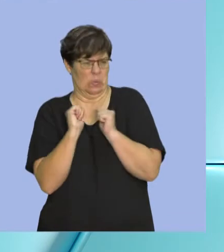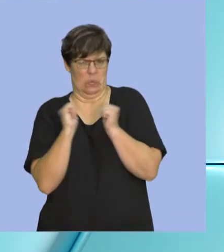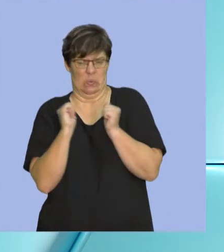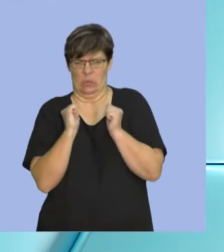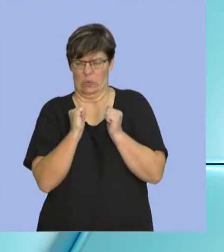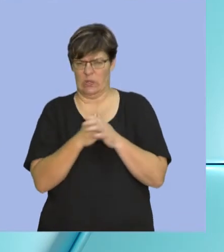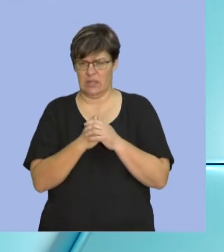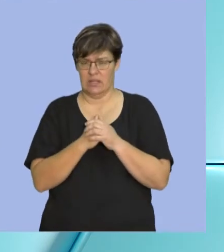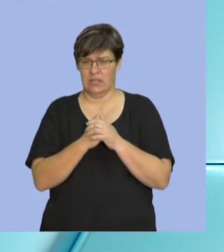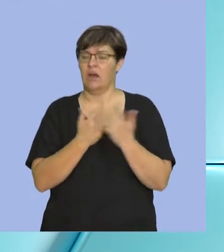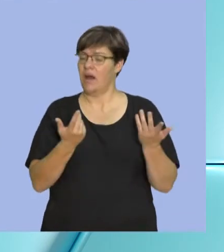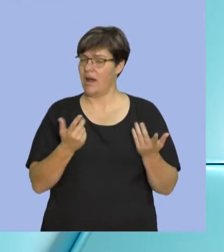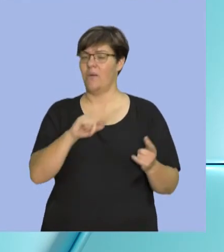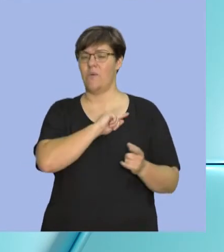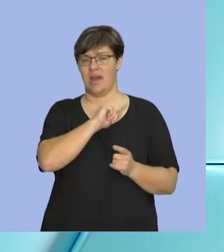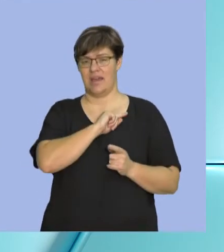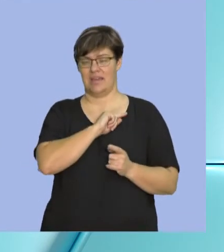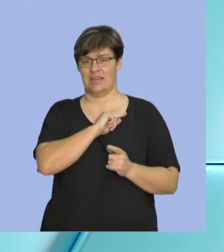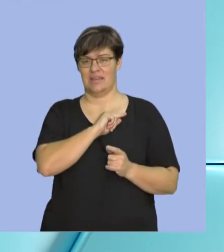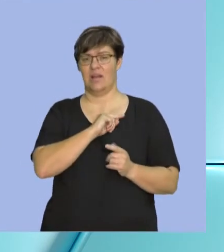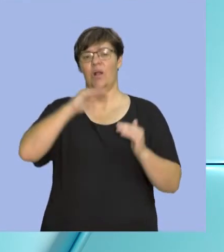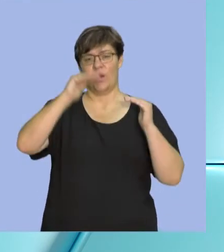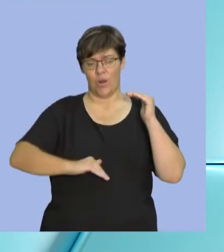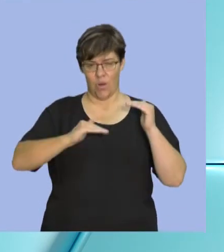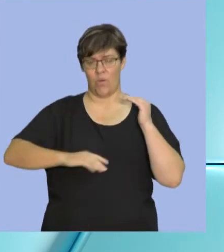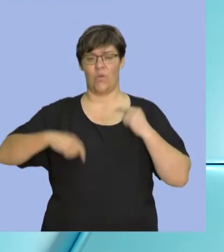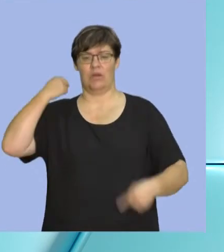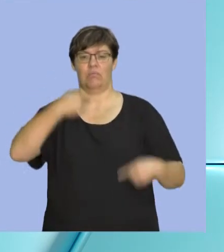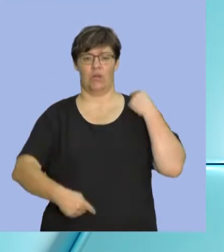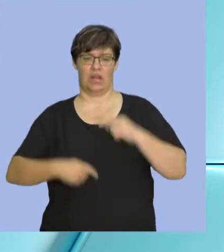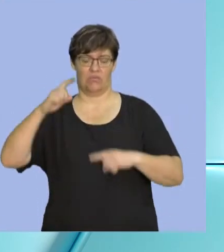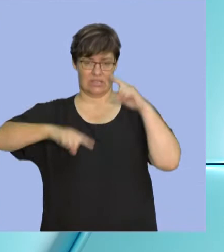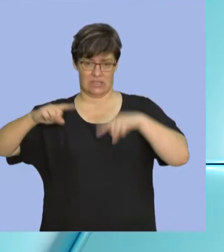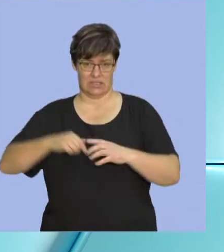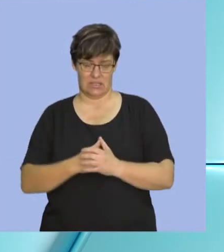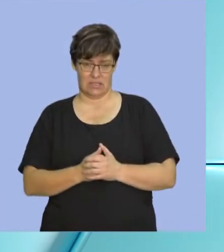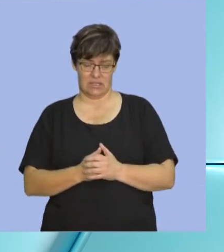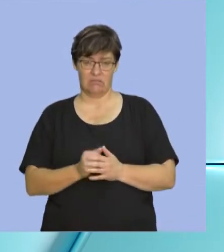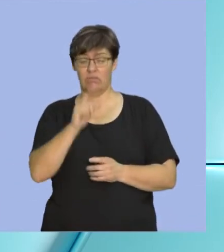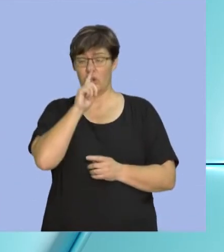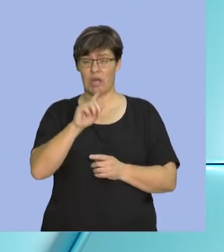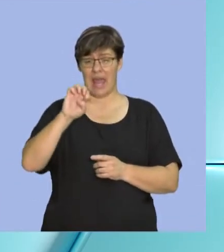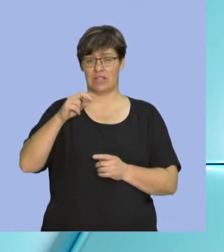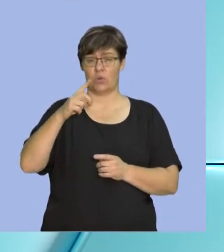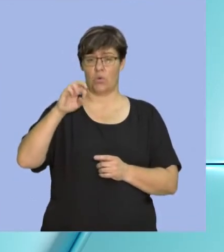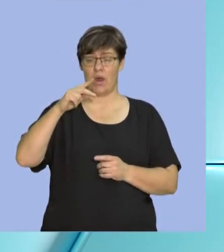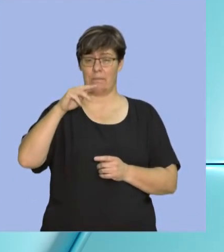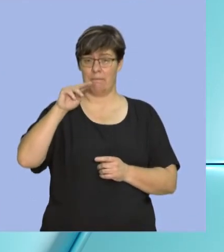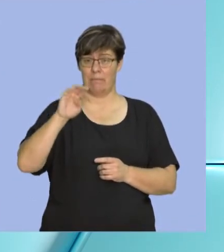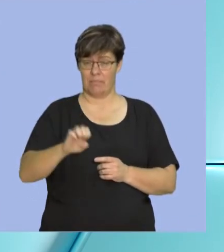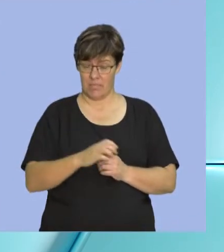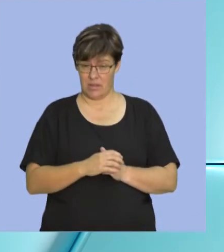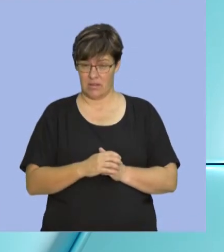times, and it could be an indication of a low metabolic rate. If we look at the endocrine abnormalities associated